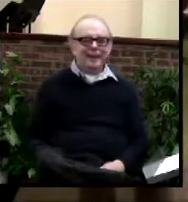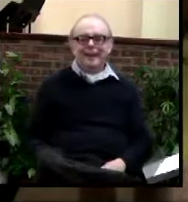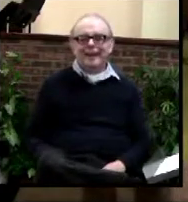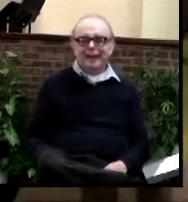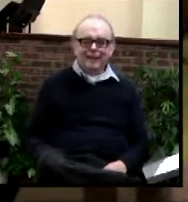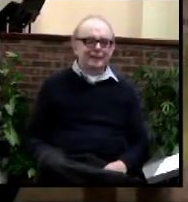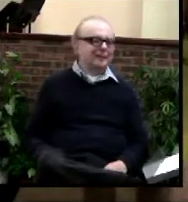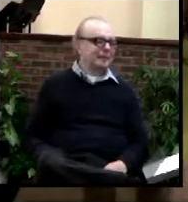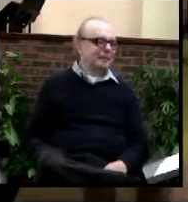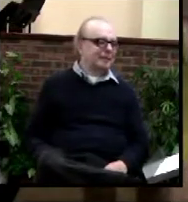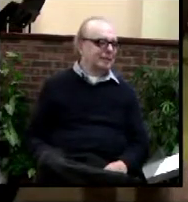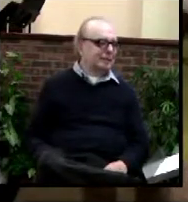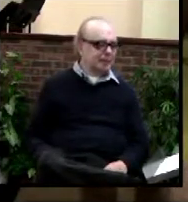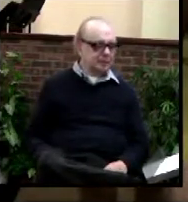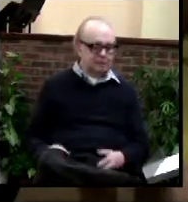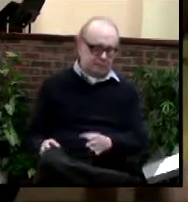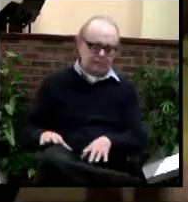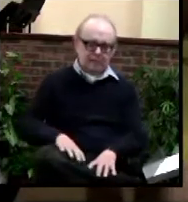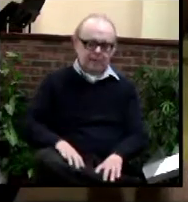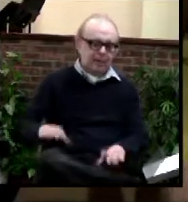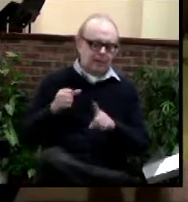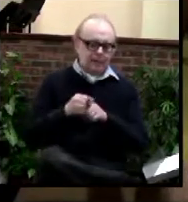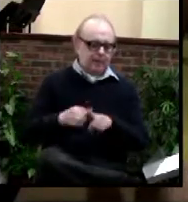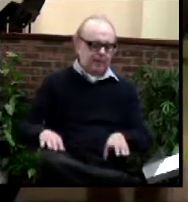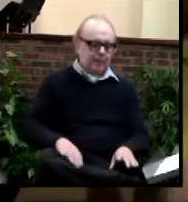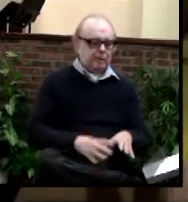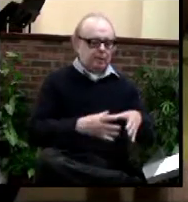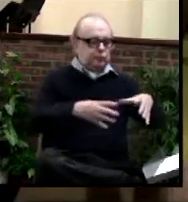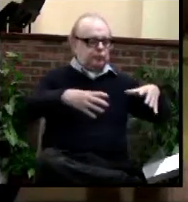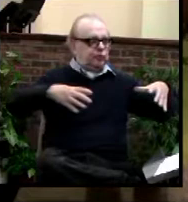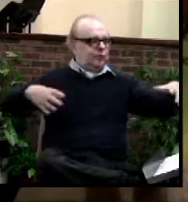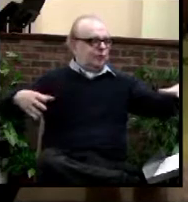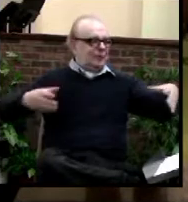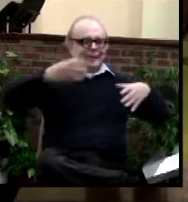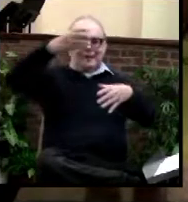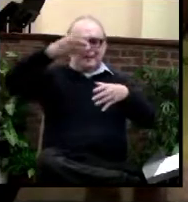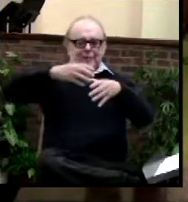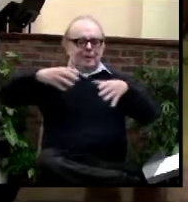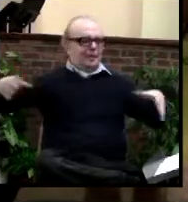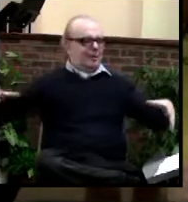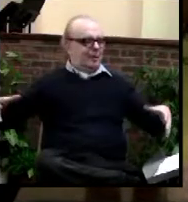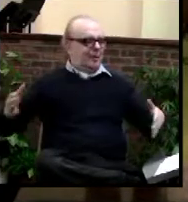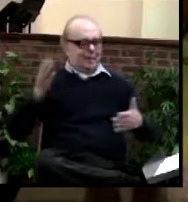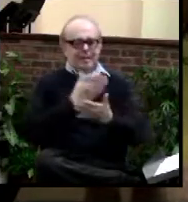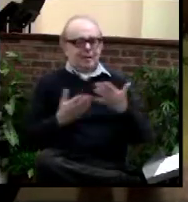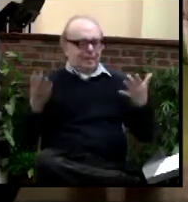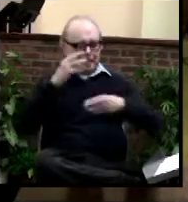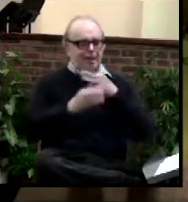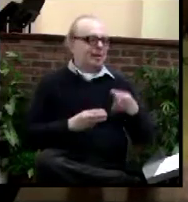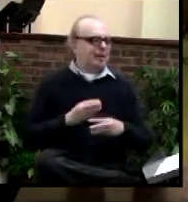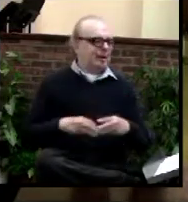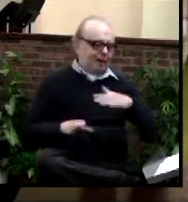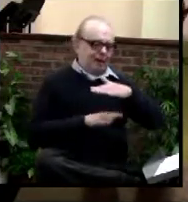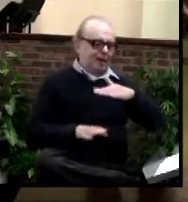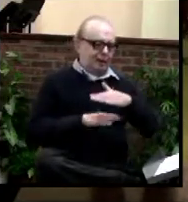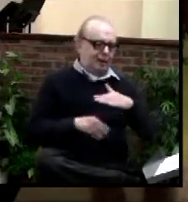They would be really tight to your legs, and then they would flare out. You could hide everything in the world under those pants.